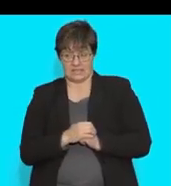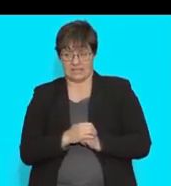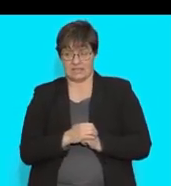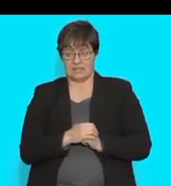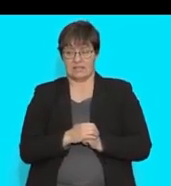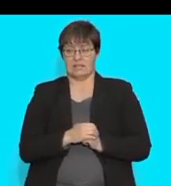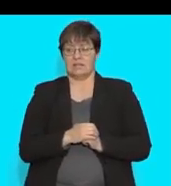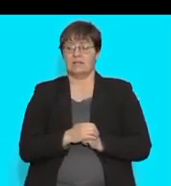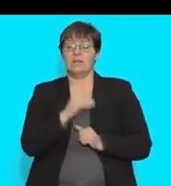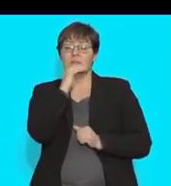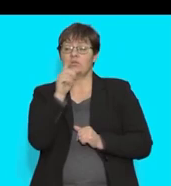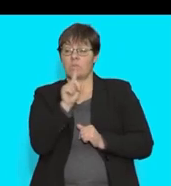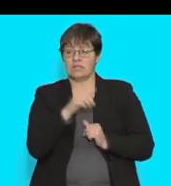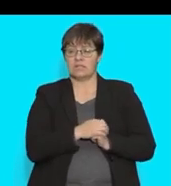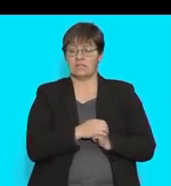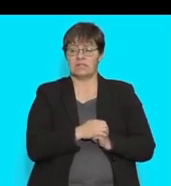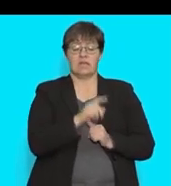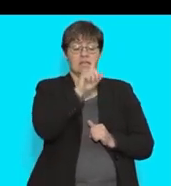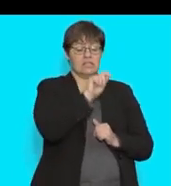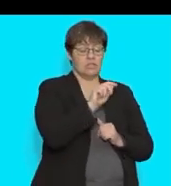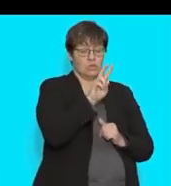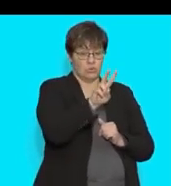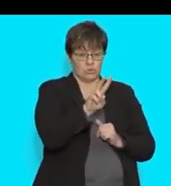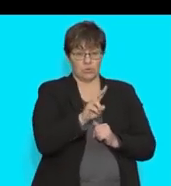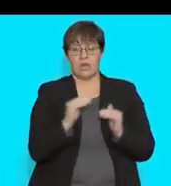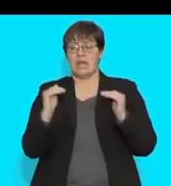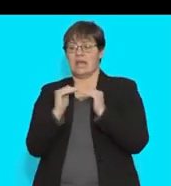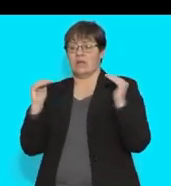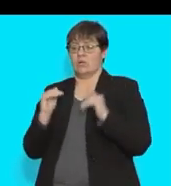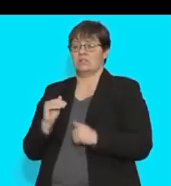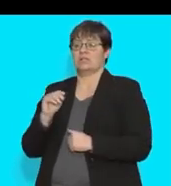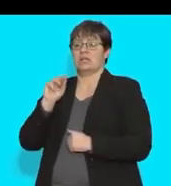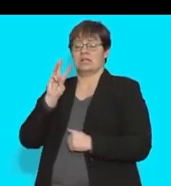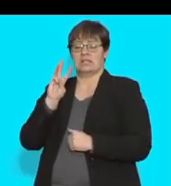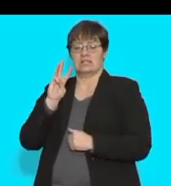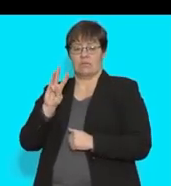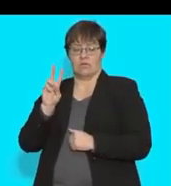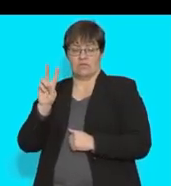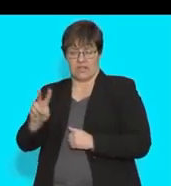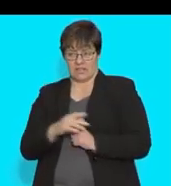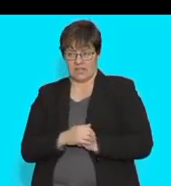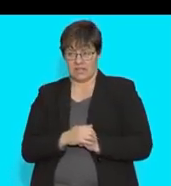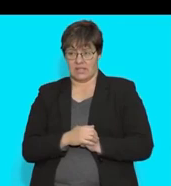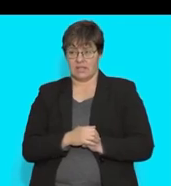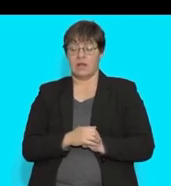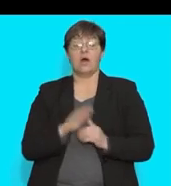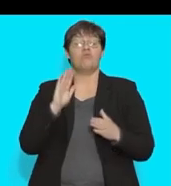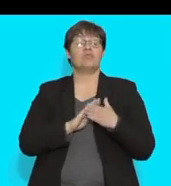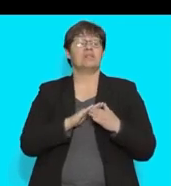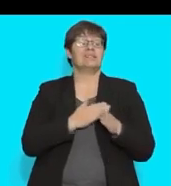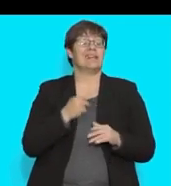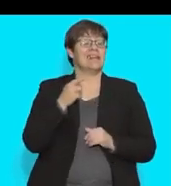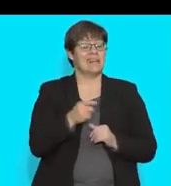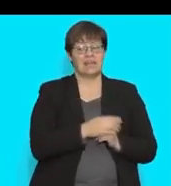in simple terms, it means that TU is equals to WV. And then my reasons